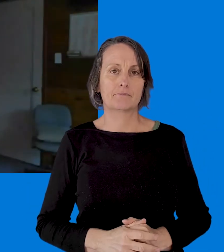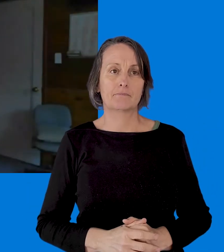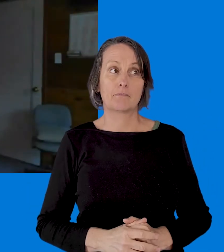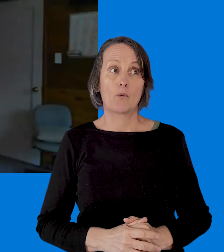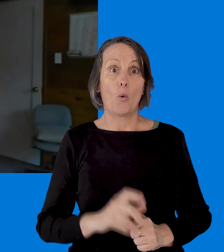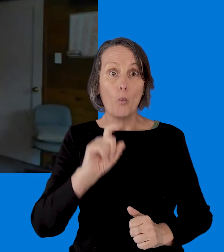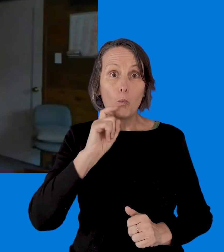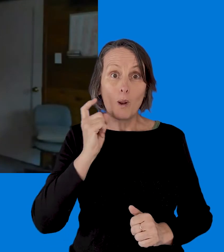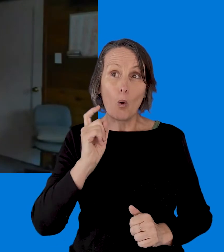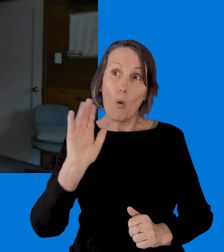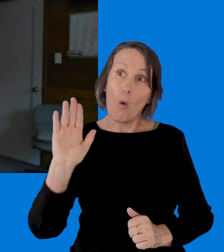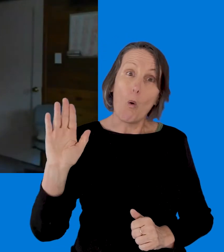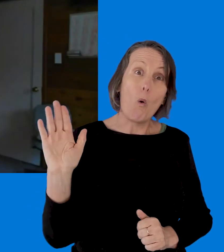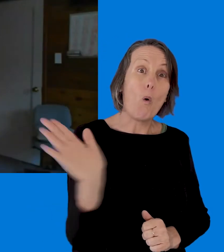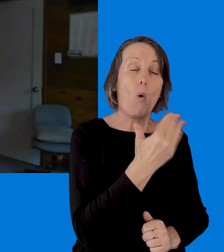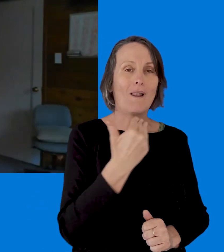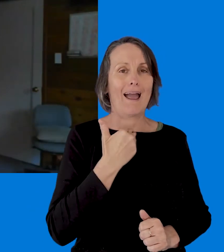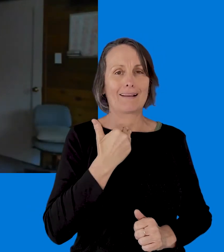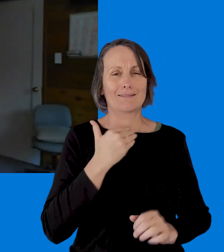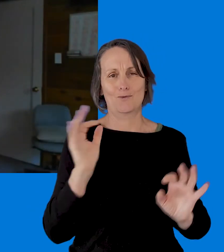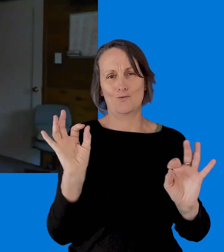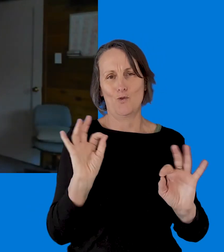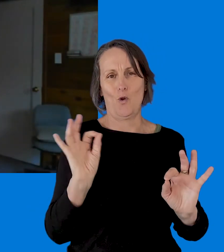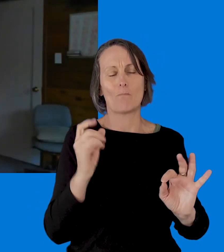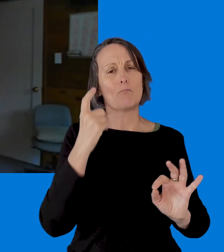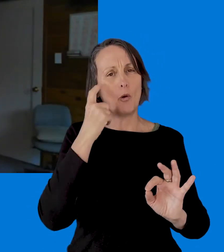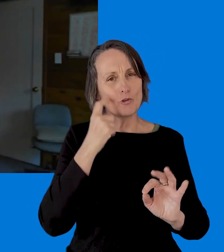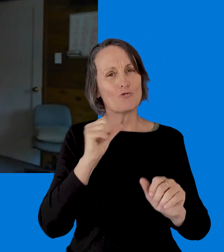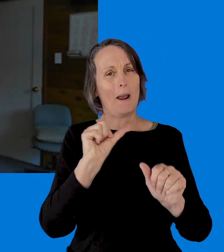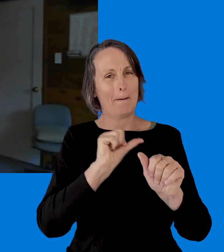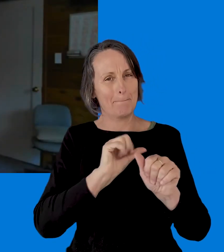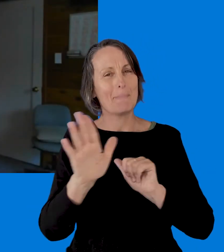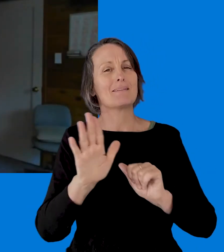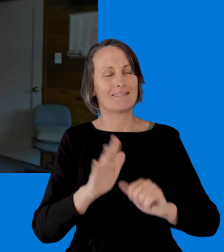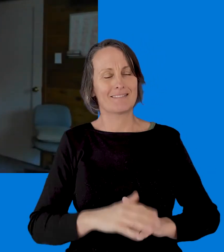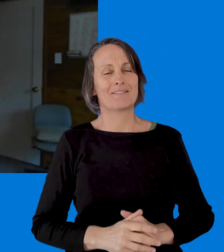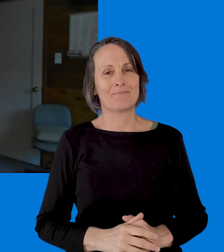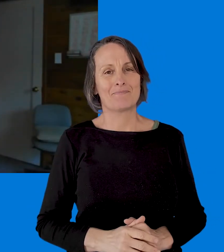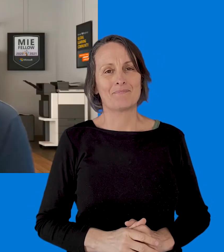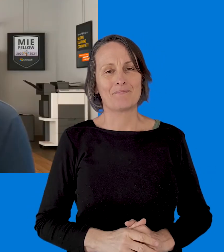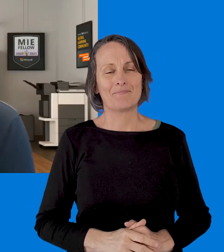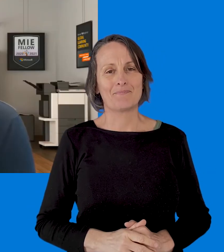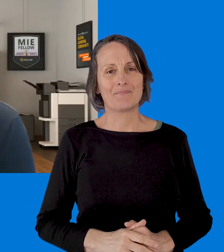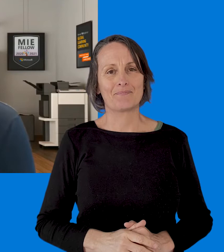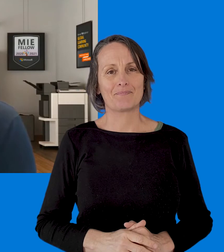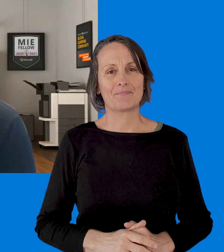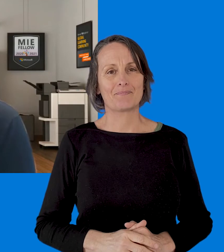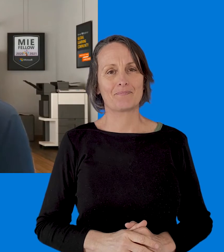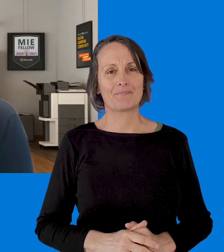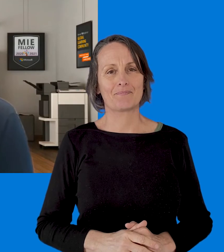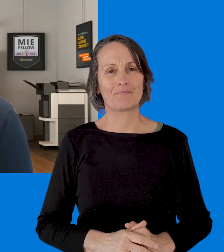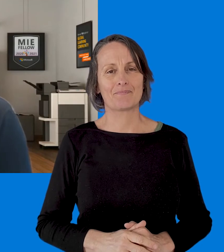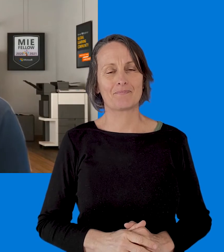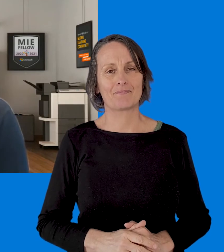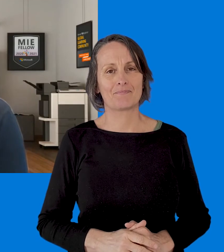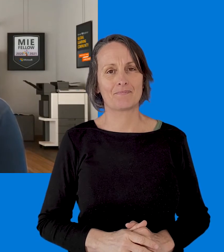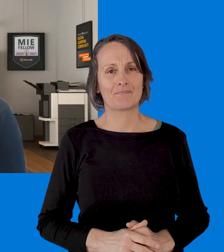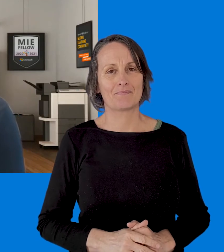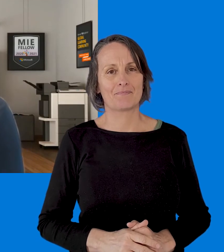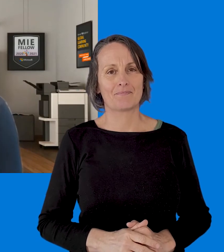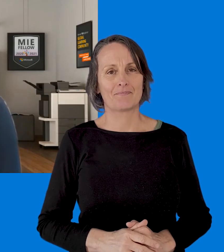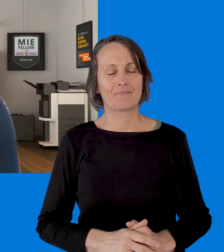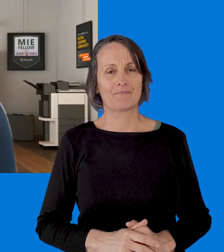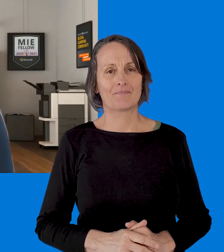is to support a variety of regions, major regions within the world. Hello everyone, my name's